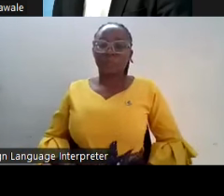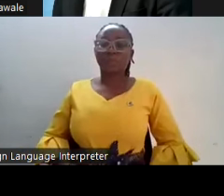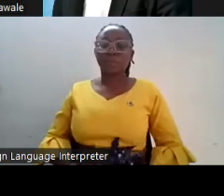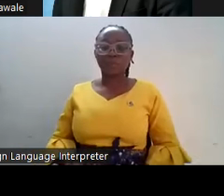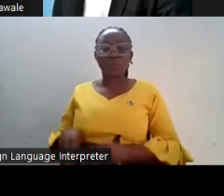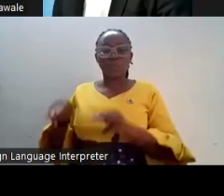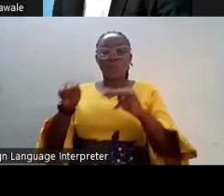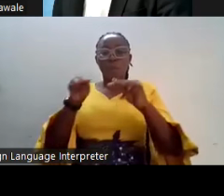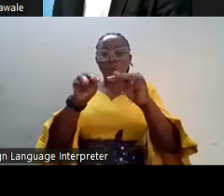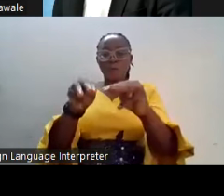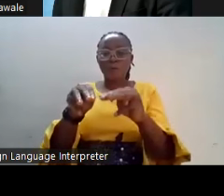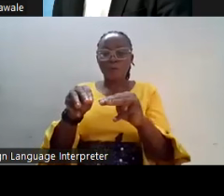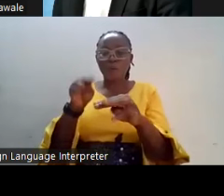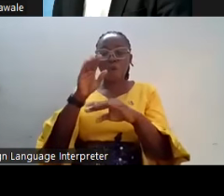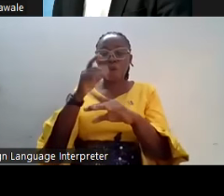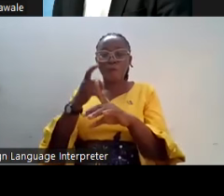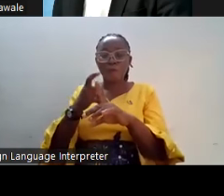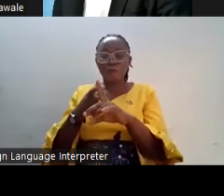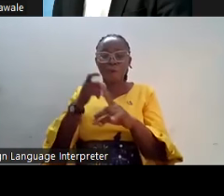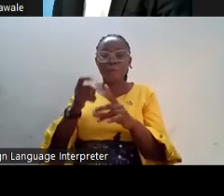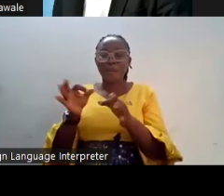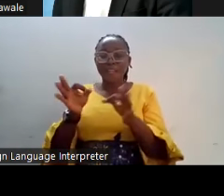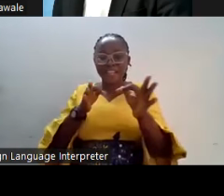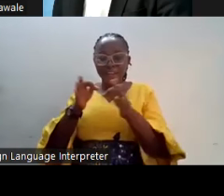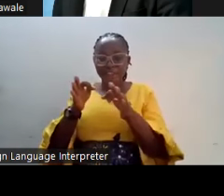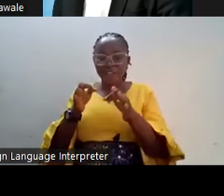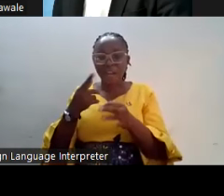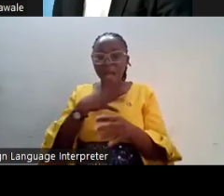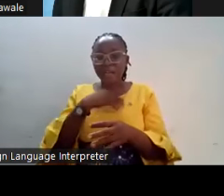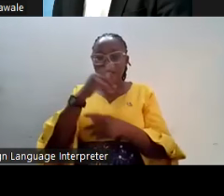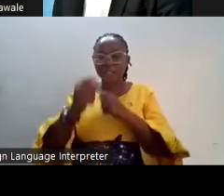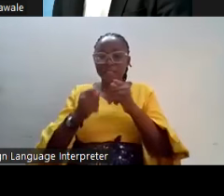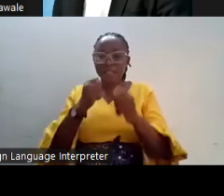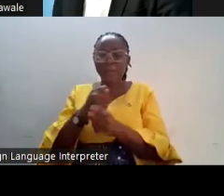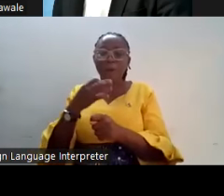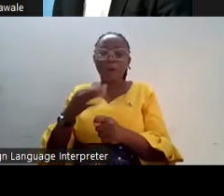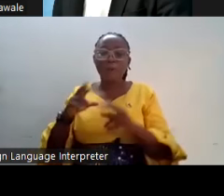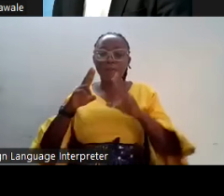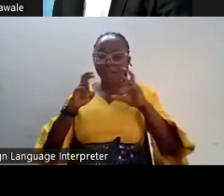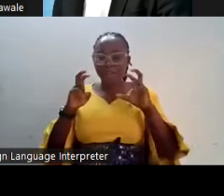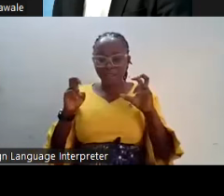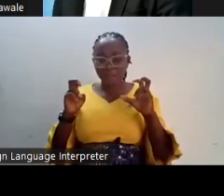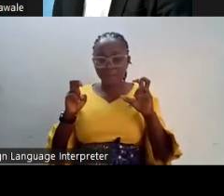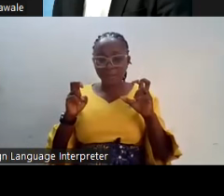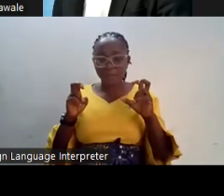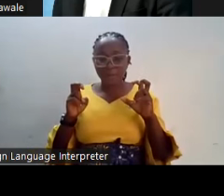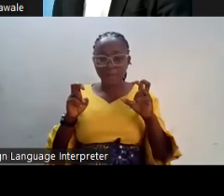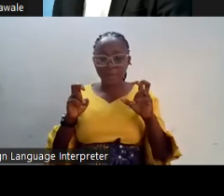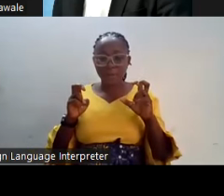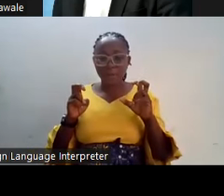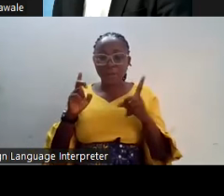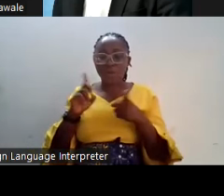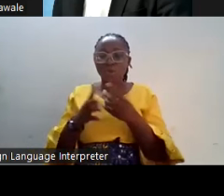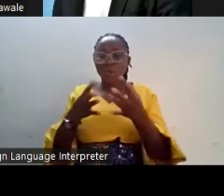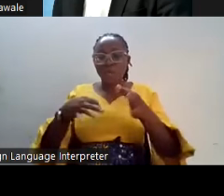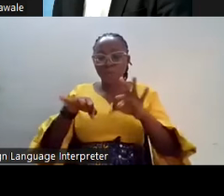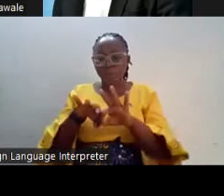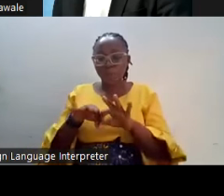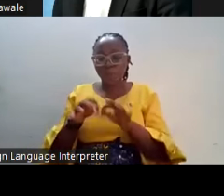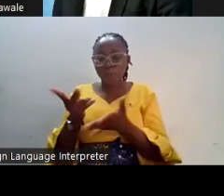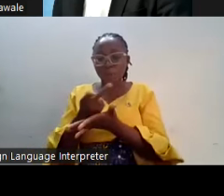moving on from definitions and types of assessments and purposes of assessments, two, an important part of how